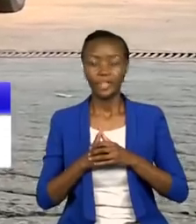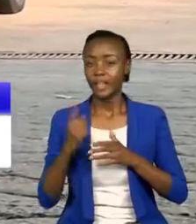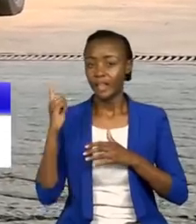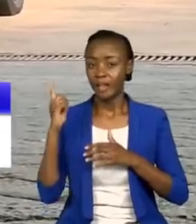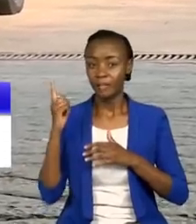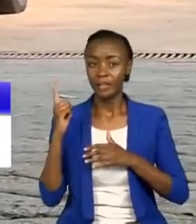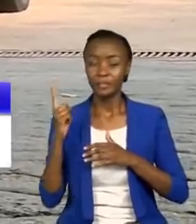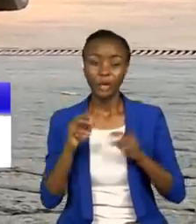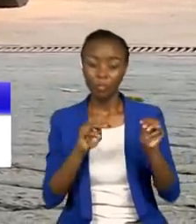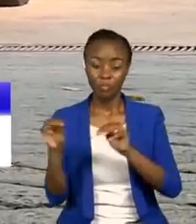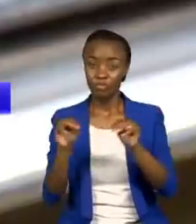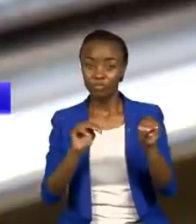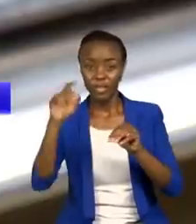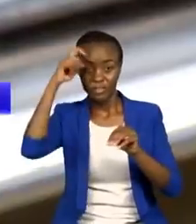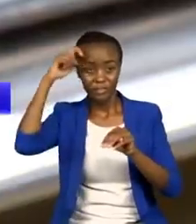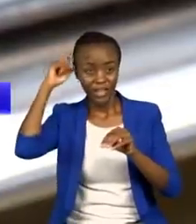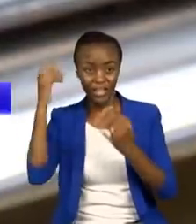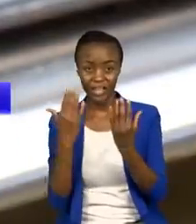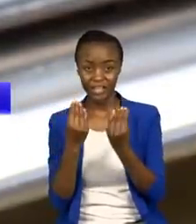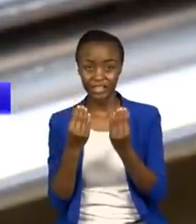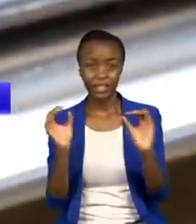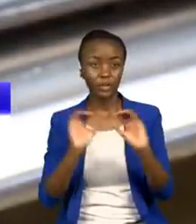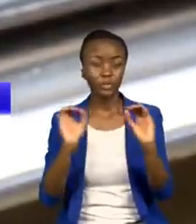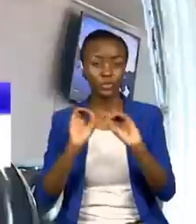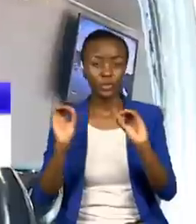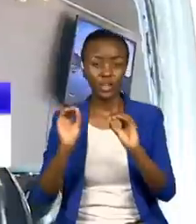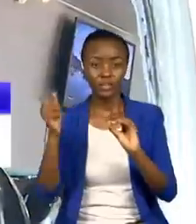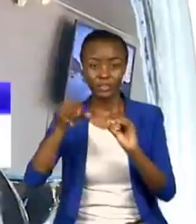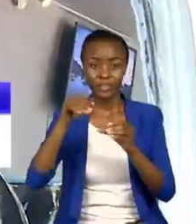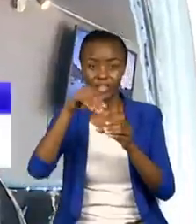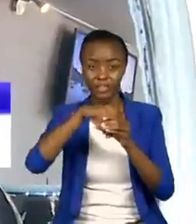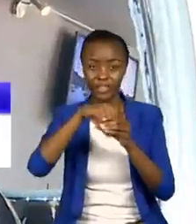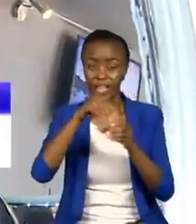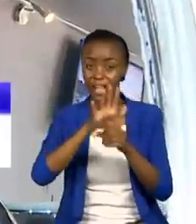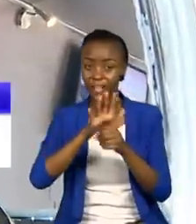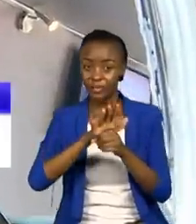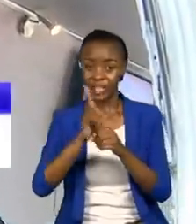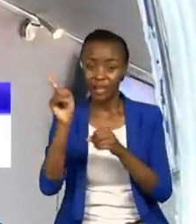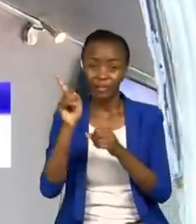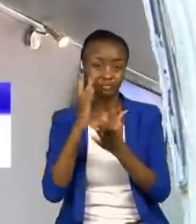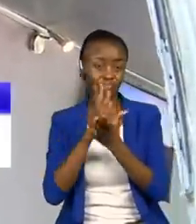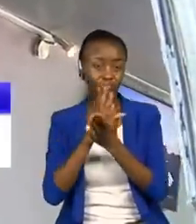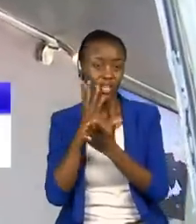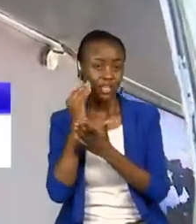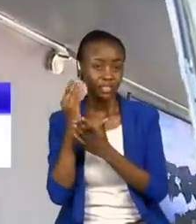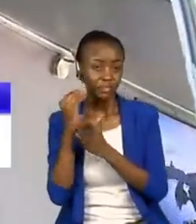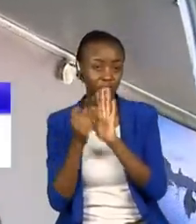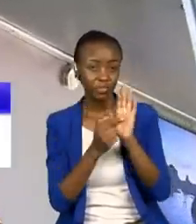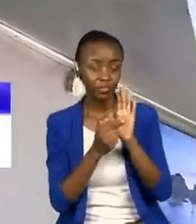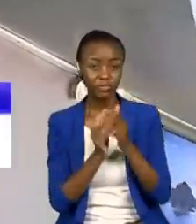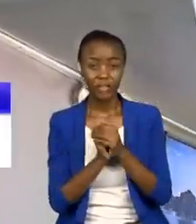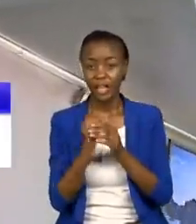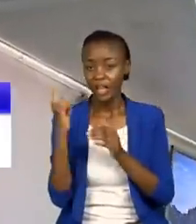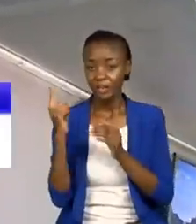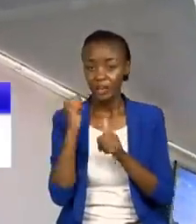up this remote barbershop was not a walk in the park. The investment here is a reflection of the experience he offers. I'm giving you an